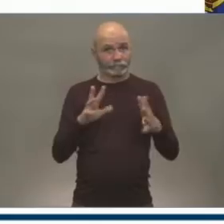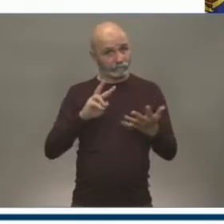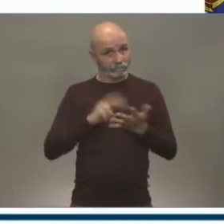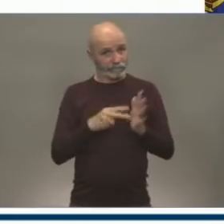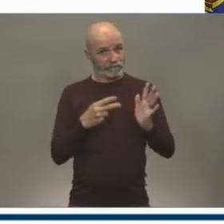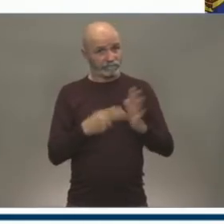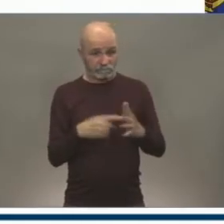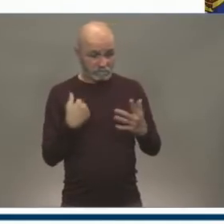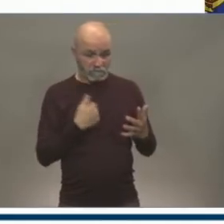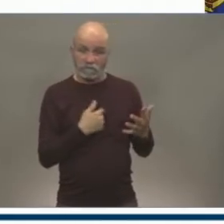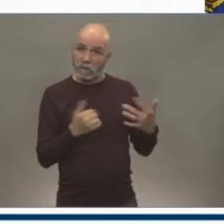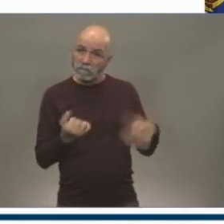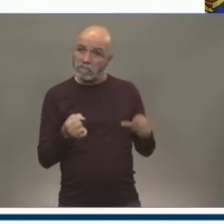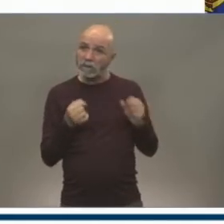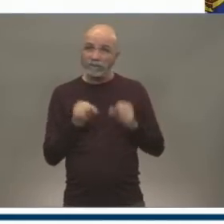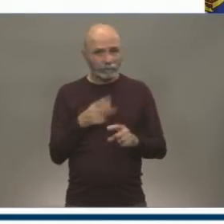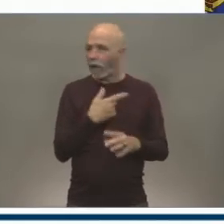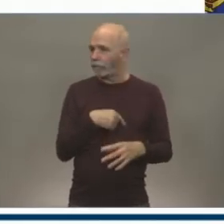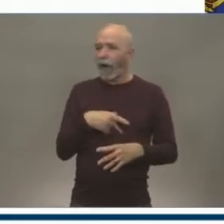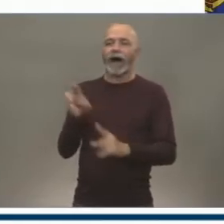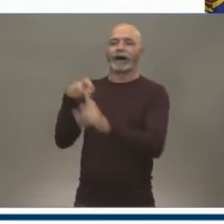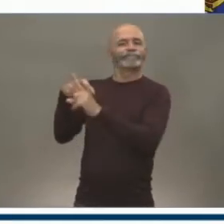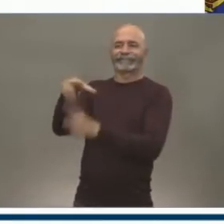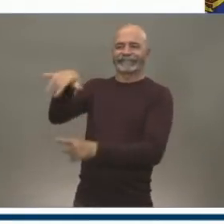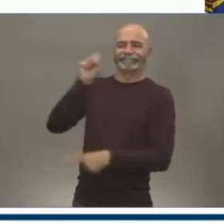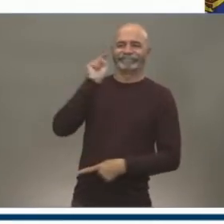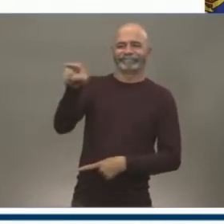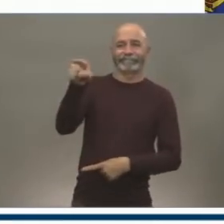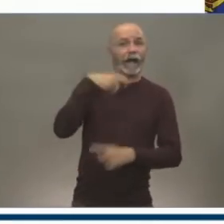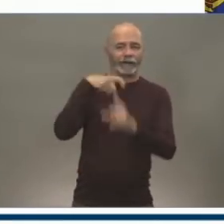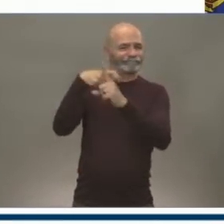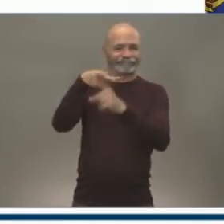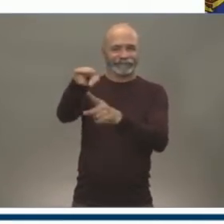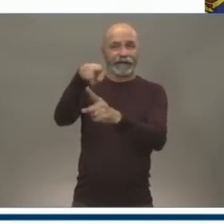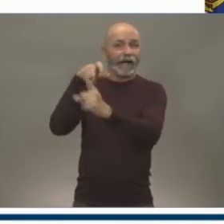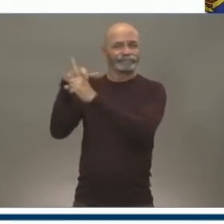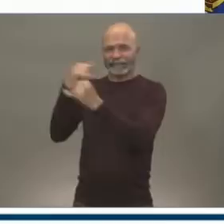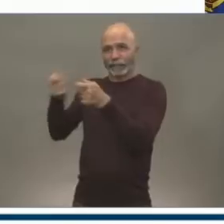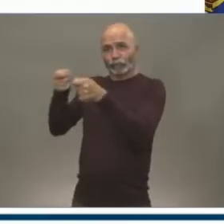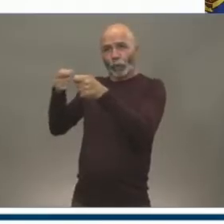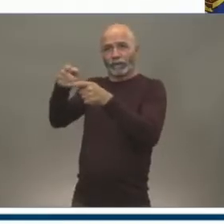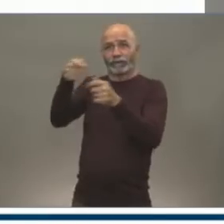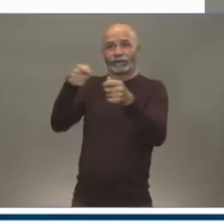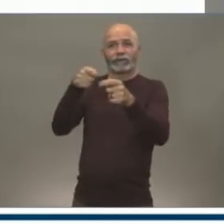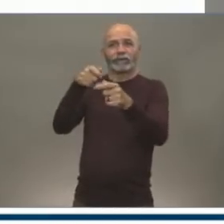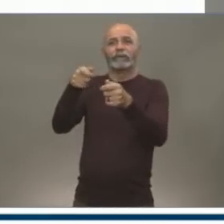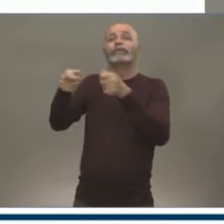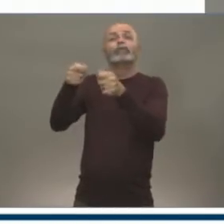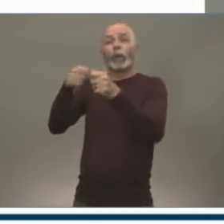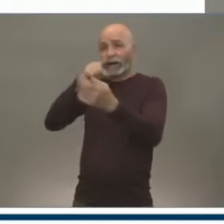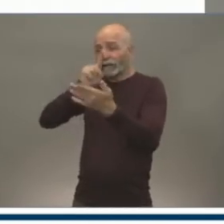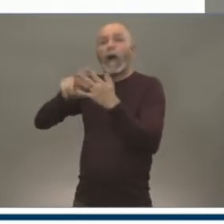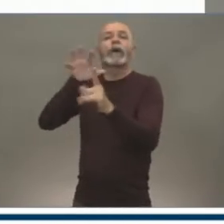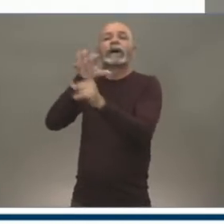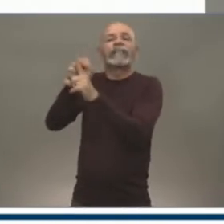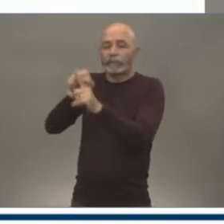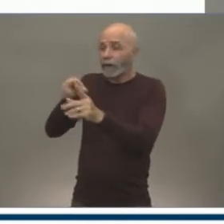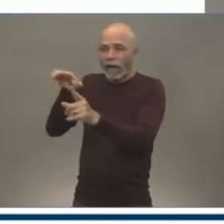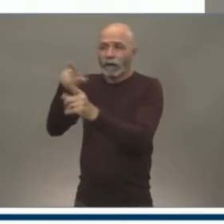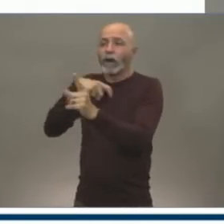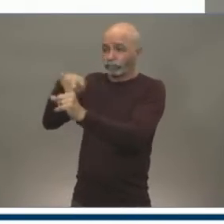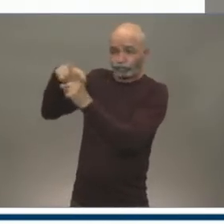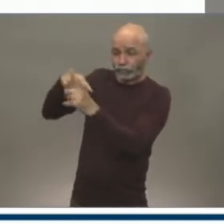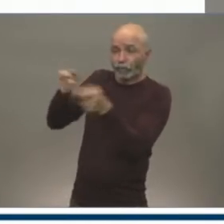catch and contain spread in the Halifax area? It's critically important. So as we've tightened